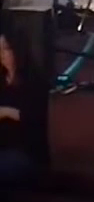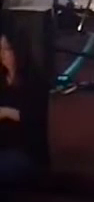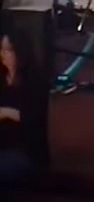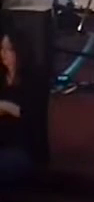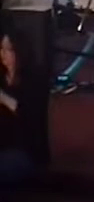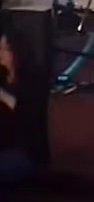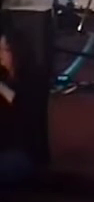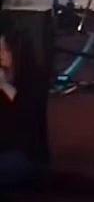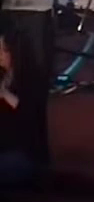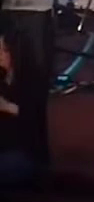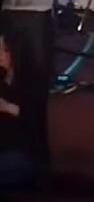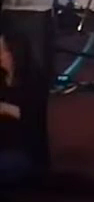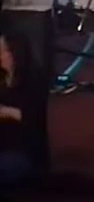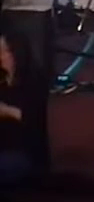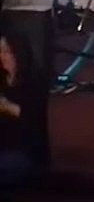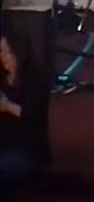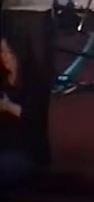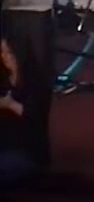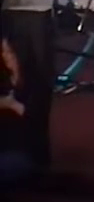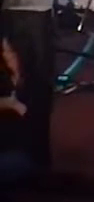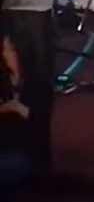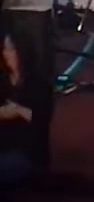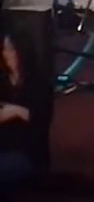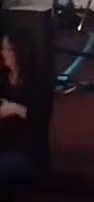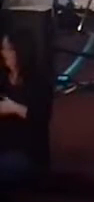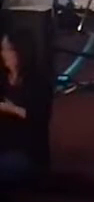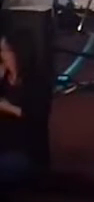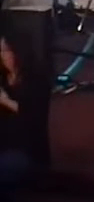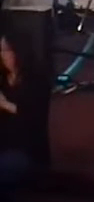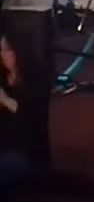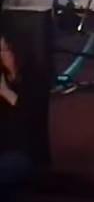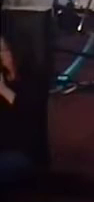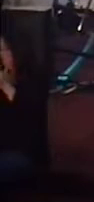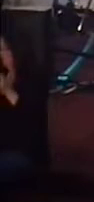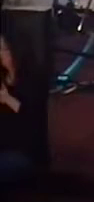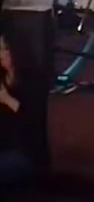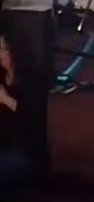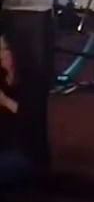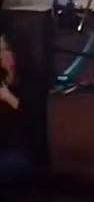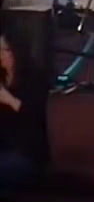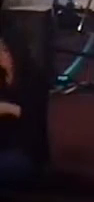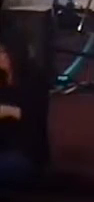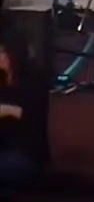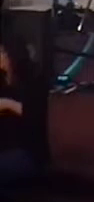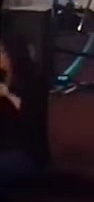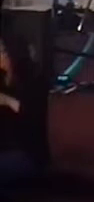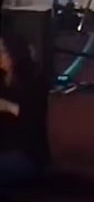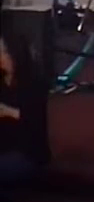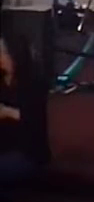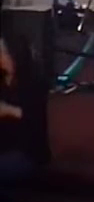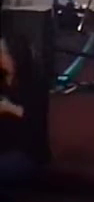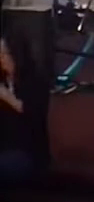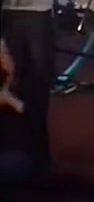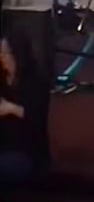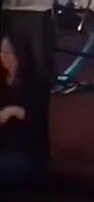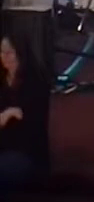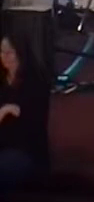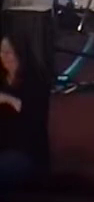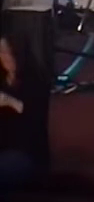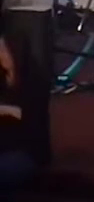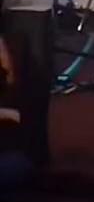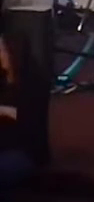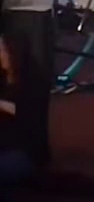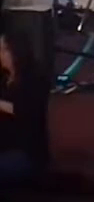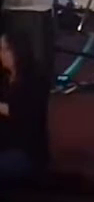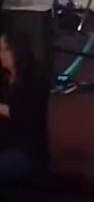was left-handed, so I was never good at doing construction. He would always make fun of me for it. For whatever reason, people who are left-handed just can't hammer a